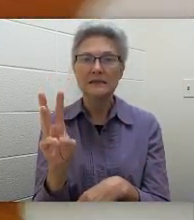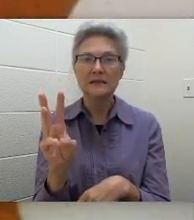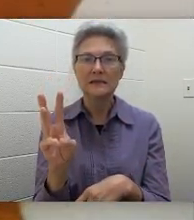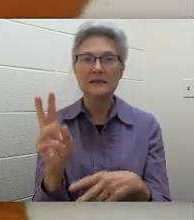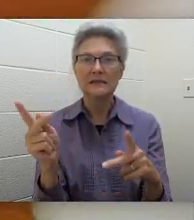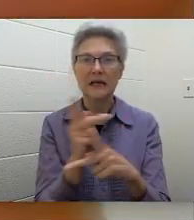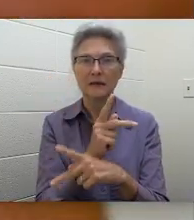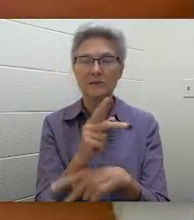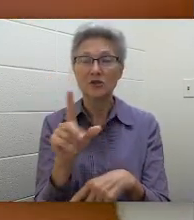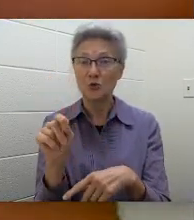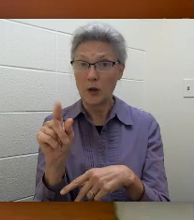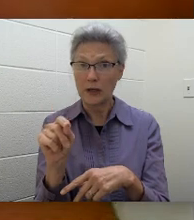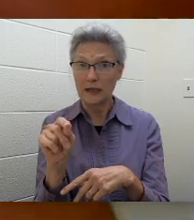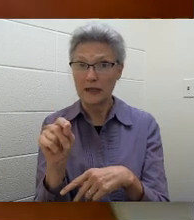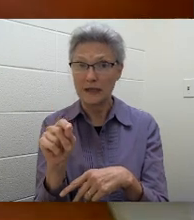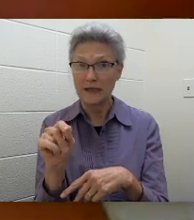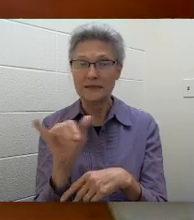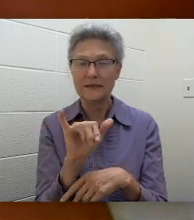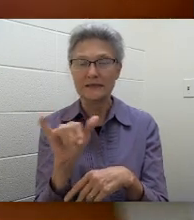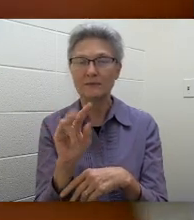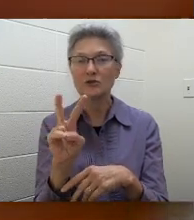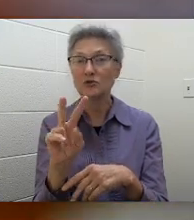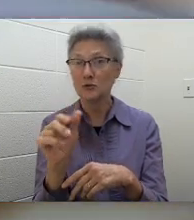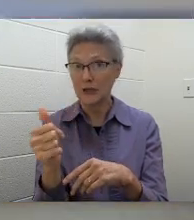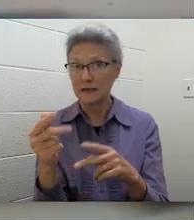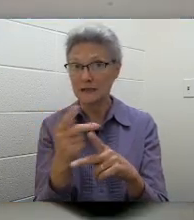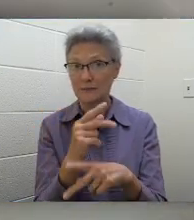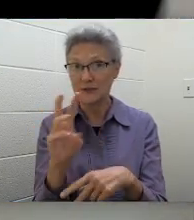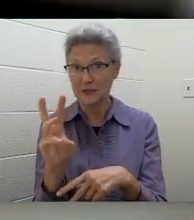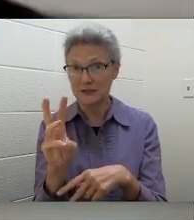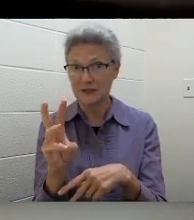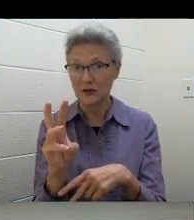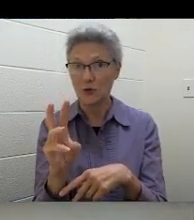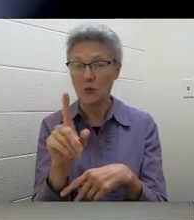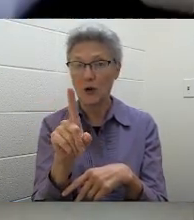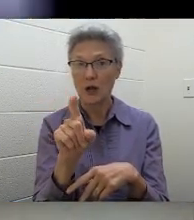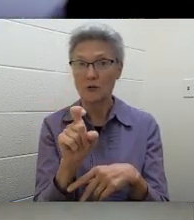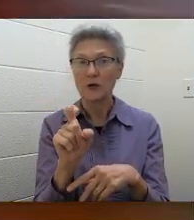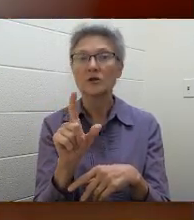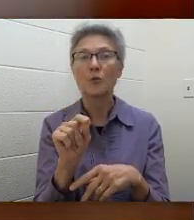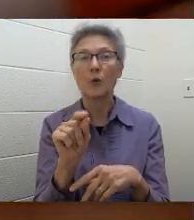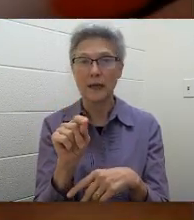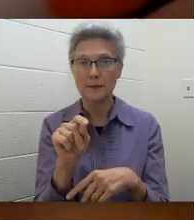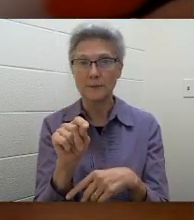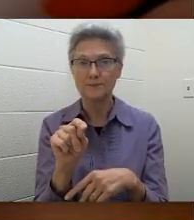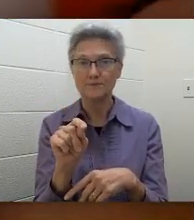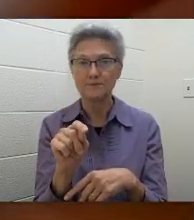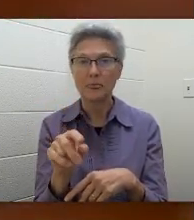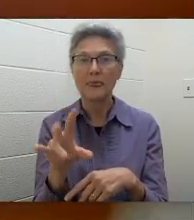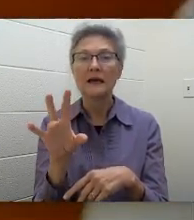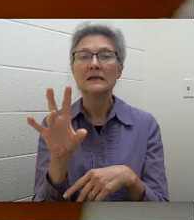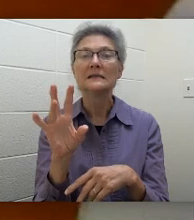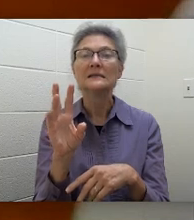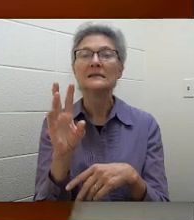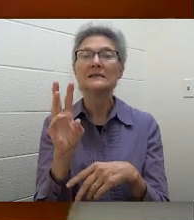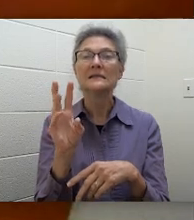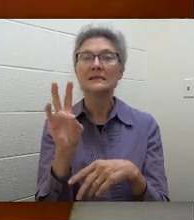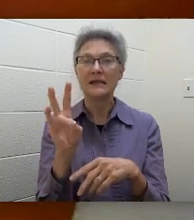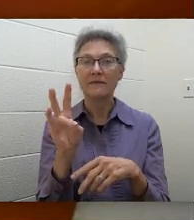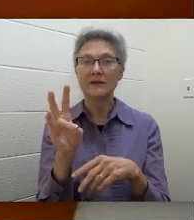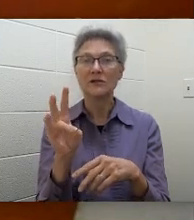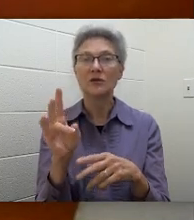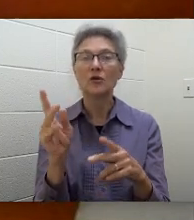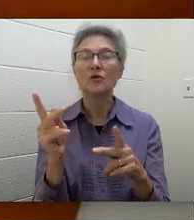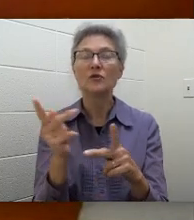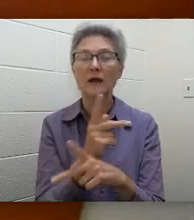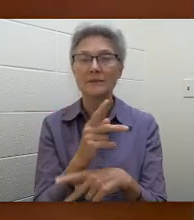20 times 6 is the same as 2 tens times 6, which is 120. And then I have 7 ones